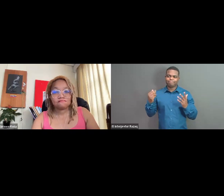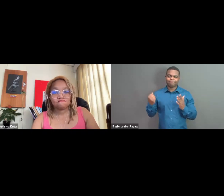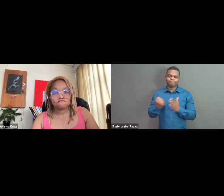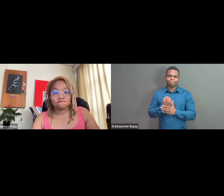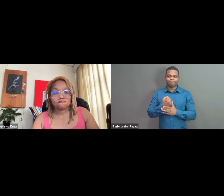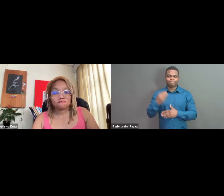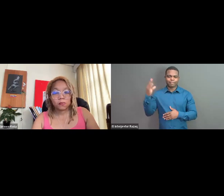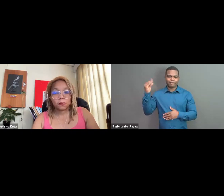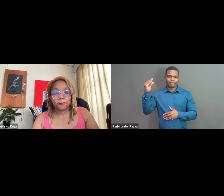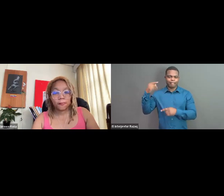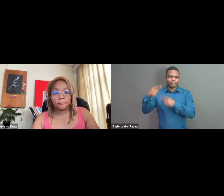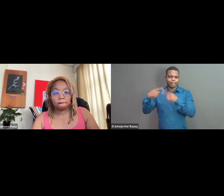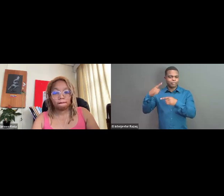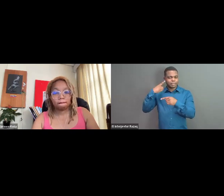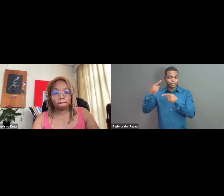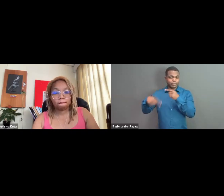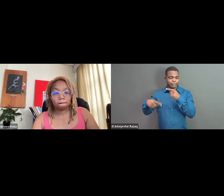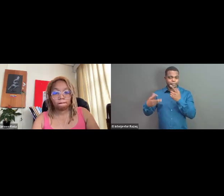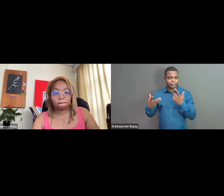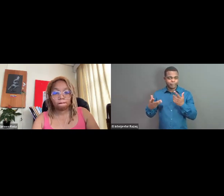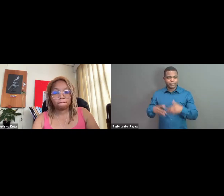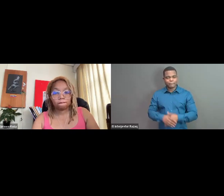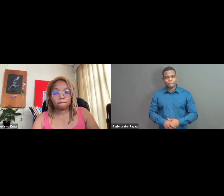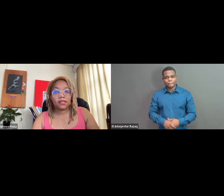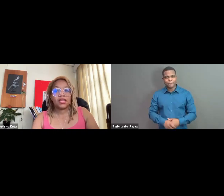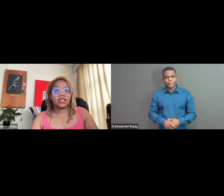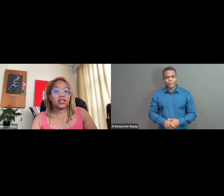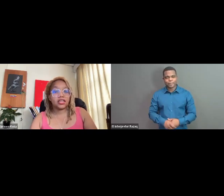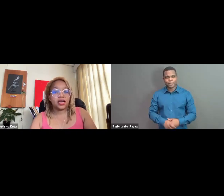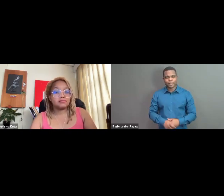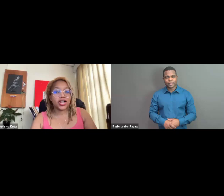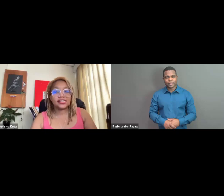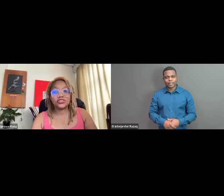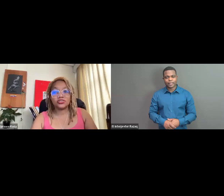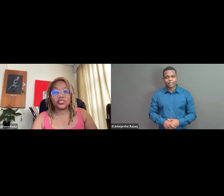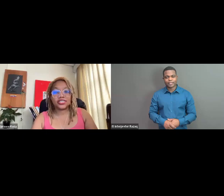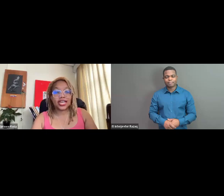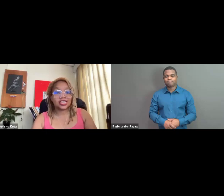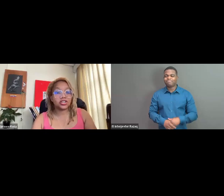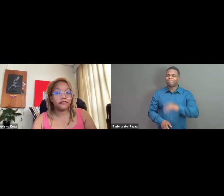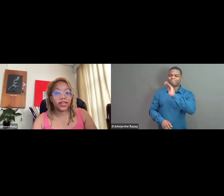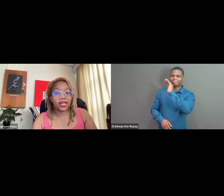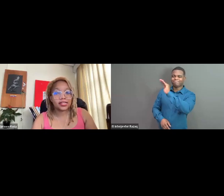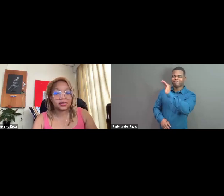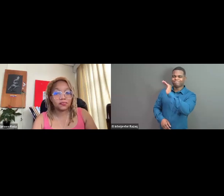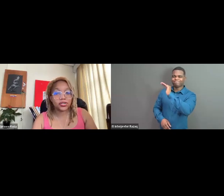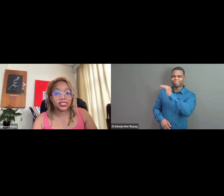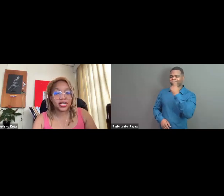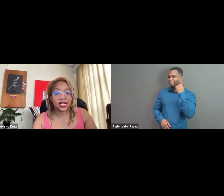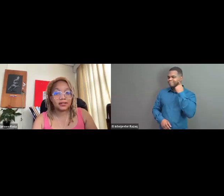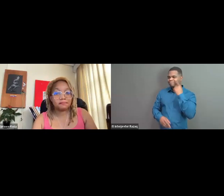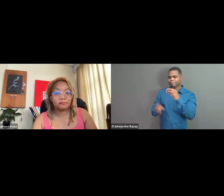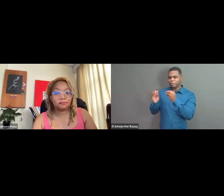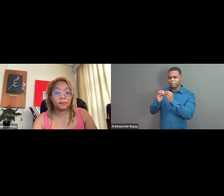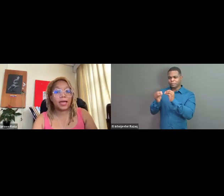put a real co-working space into place. Suki, can you hear me? Yeah. So Oh. Hans, you did cut off there at some